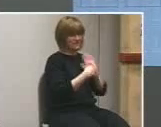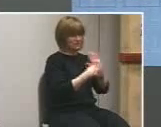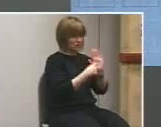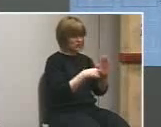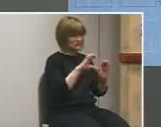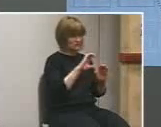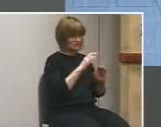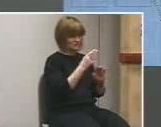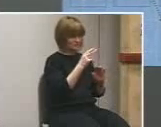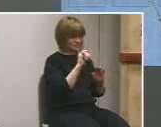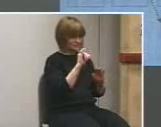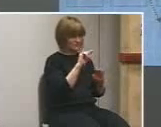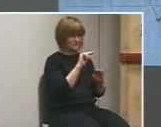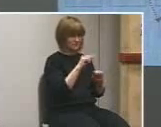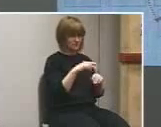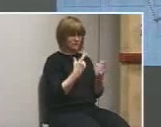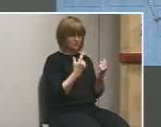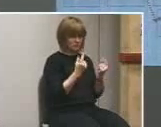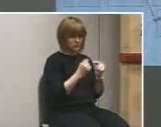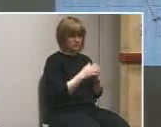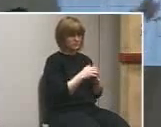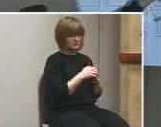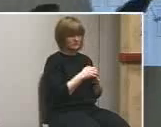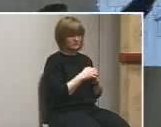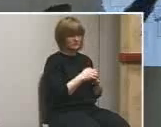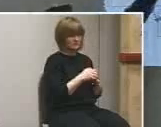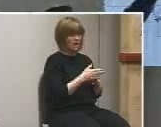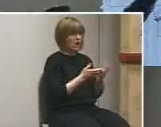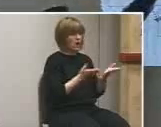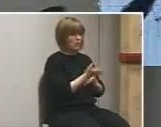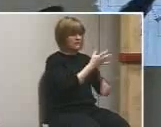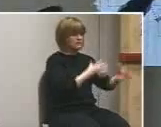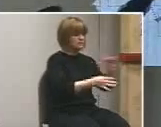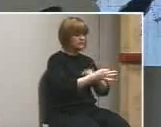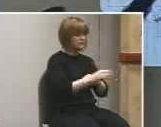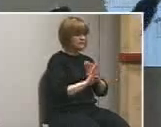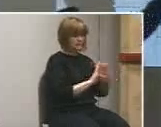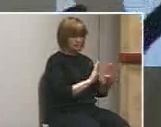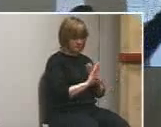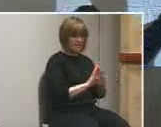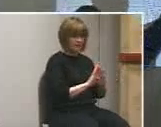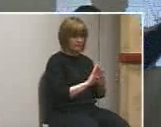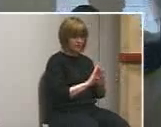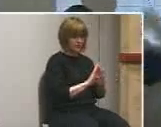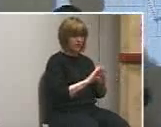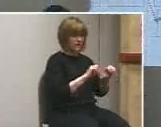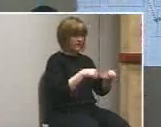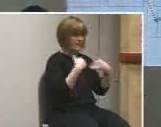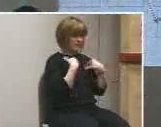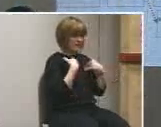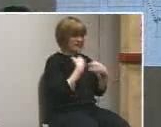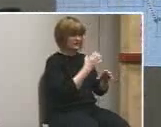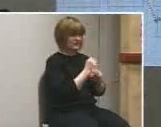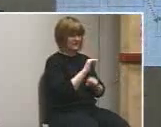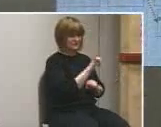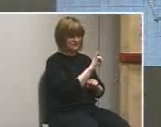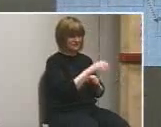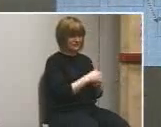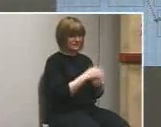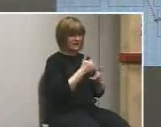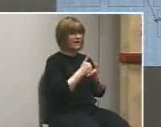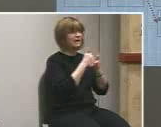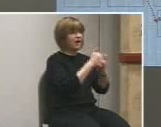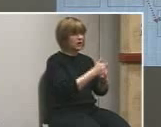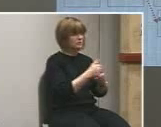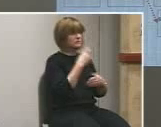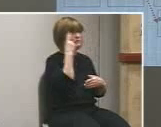chain. And what this is supposed to do is say, then what's the replacement behavior they could have that would get the same thing? It helps you think through.